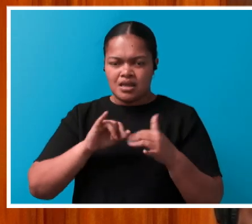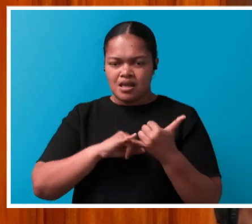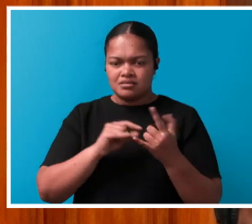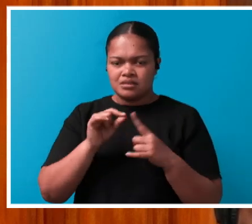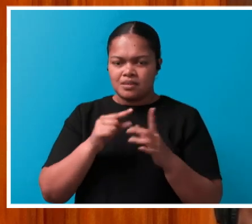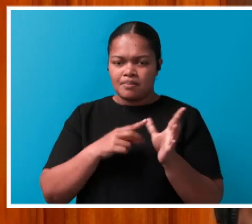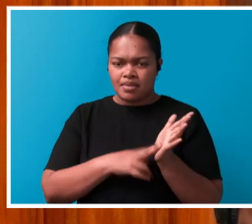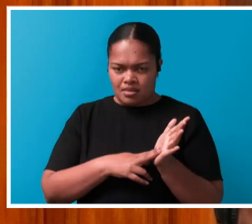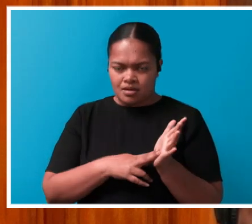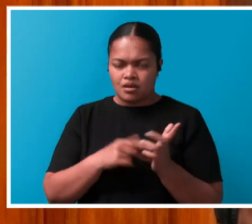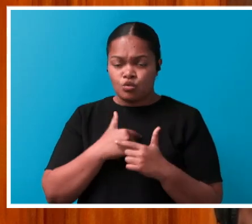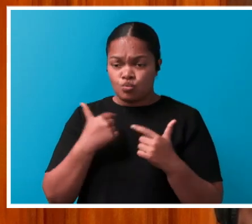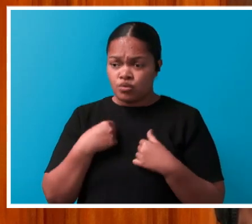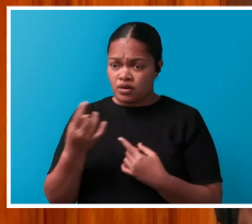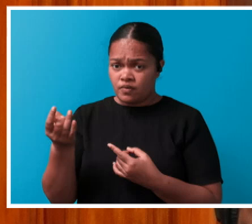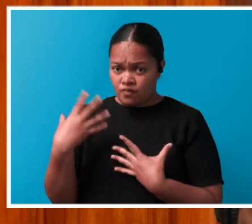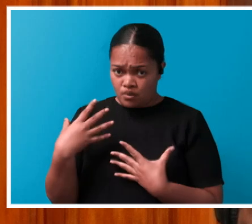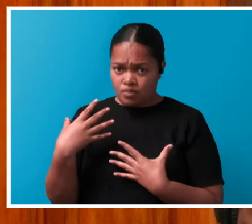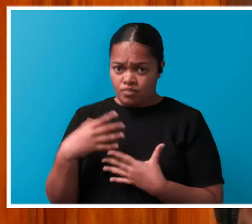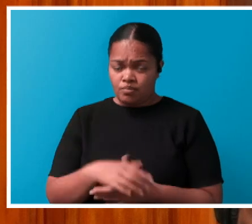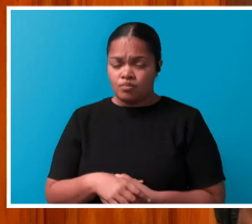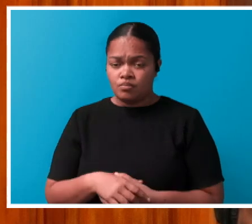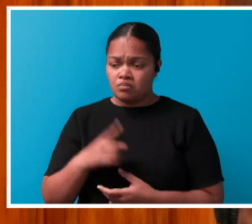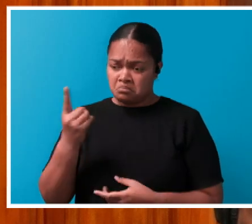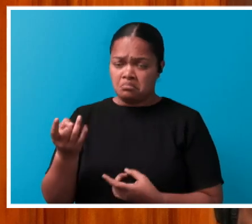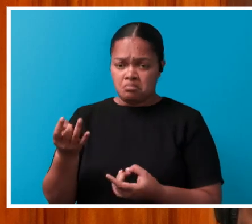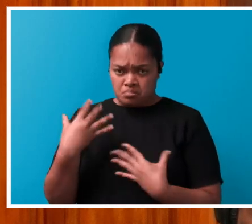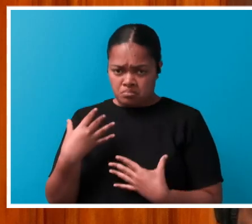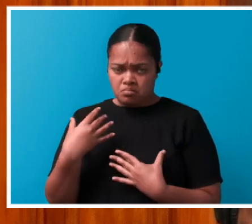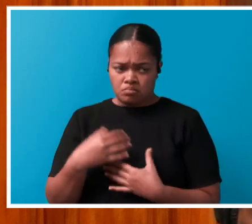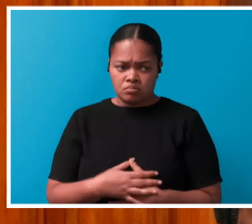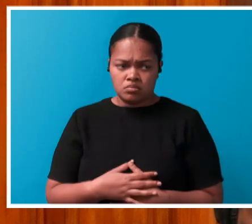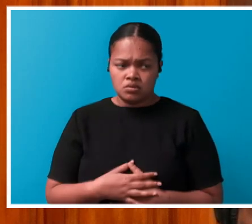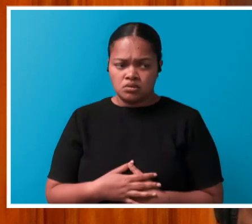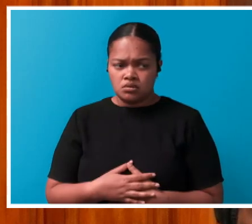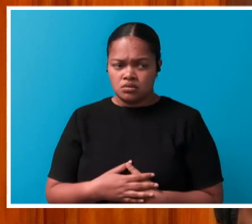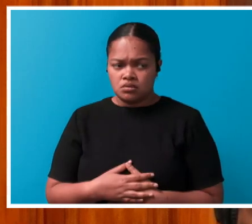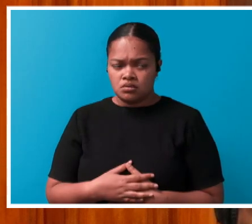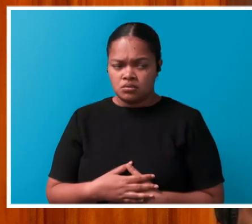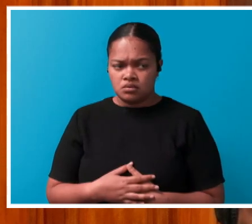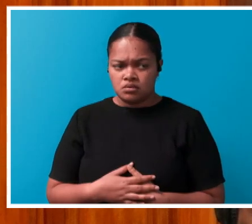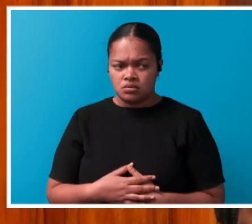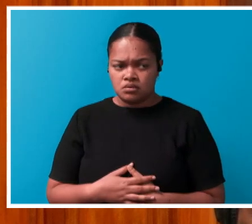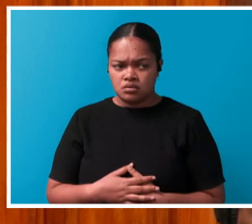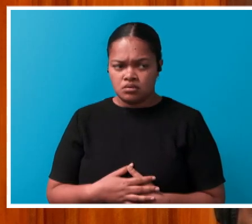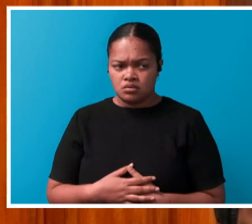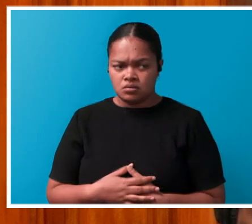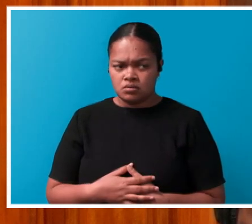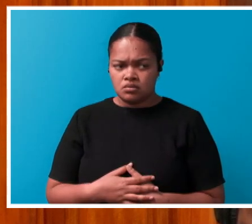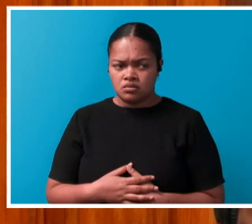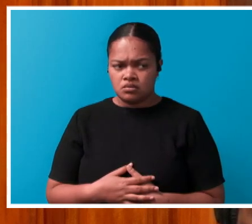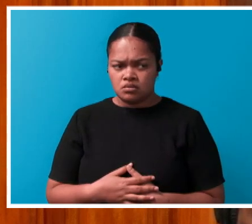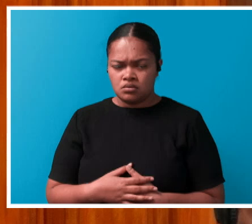was there last week, and we were told there was no feasibility study being undertaken